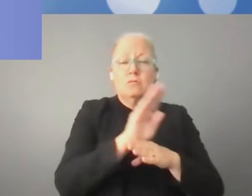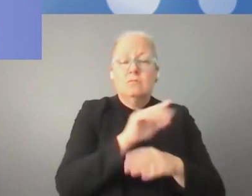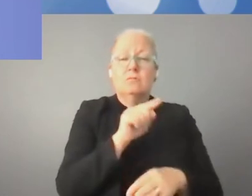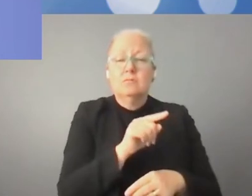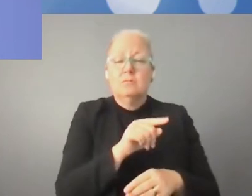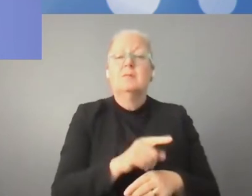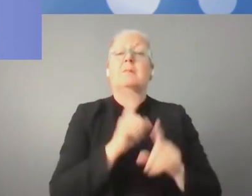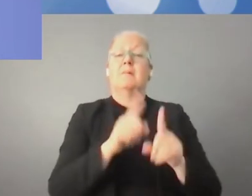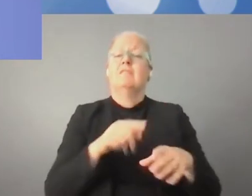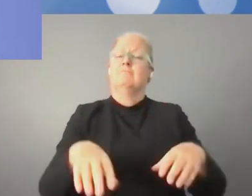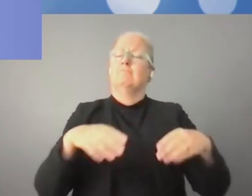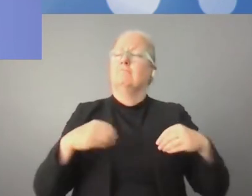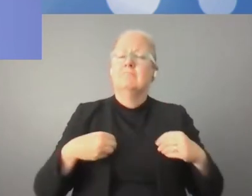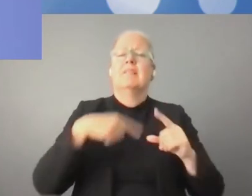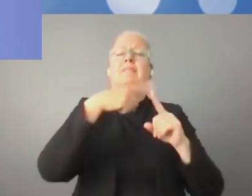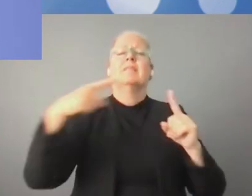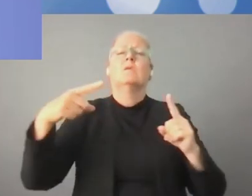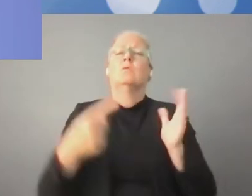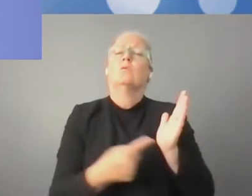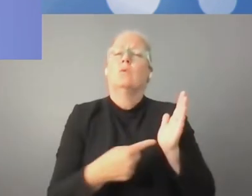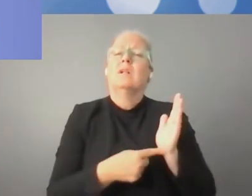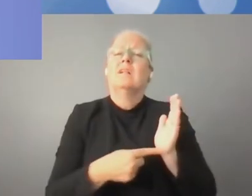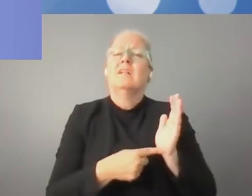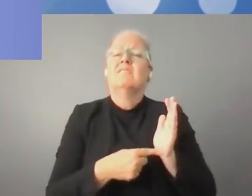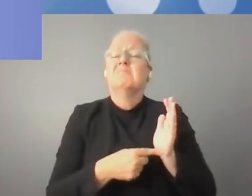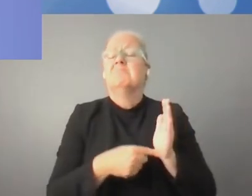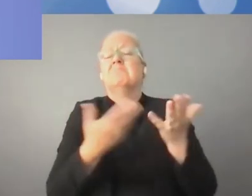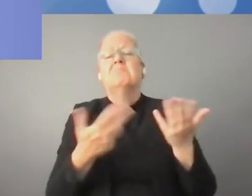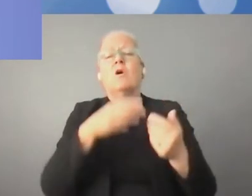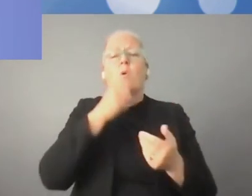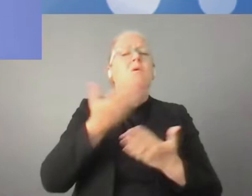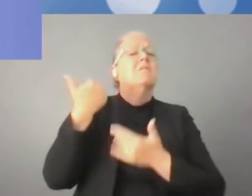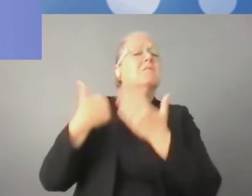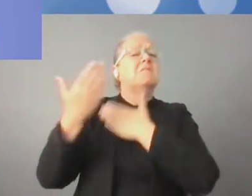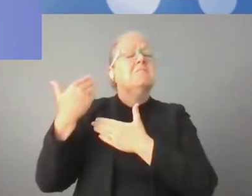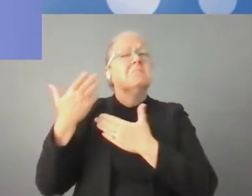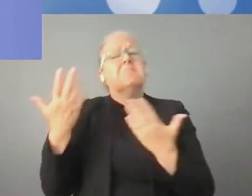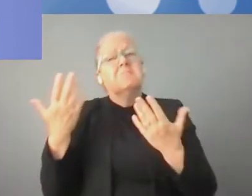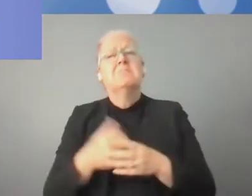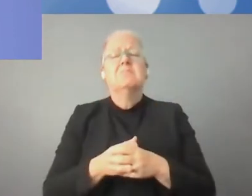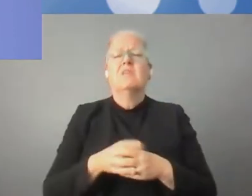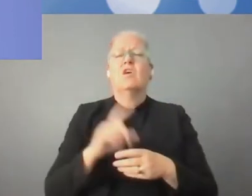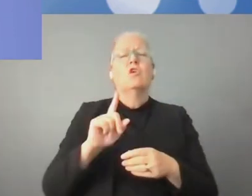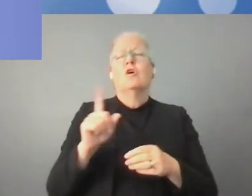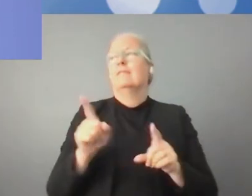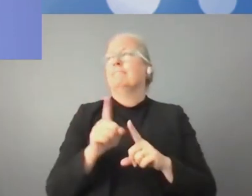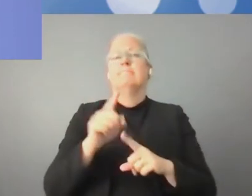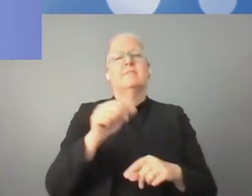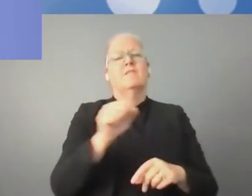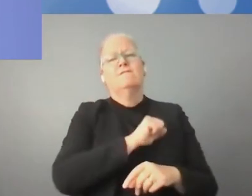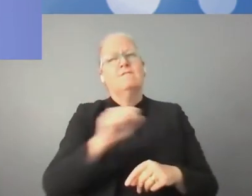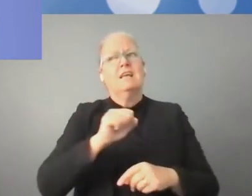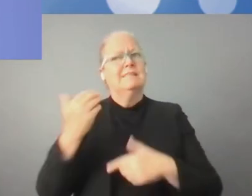technologies the traditional ones for some reason it's not happening as fast as we would like but there are also new